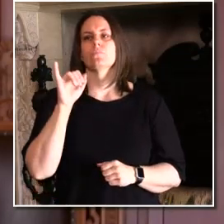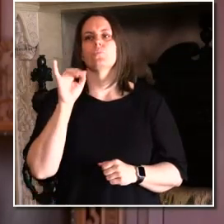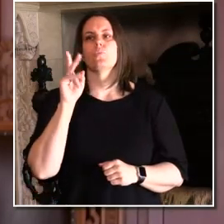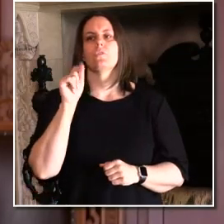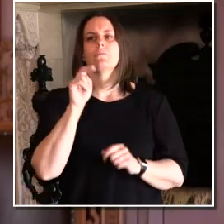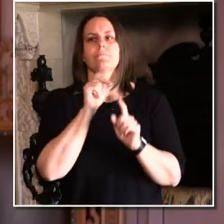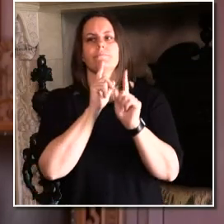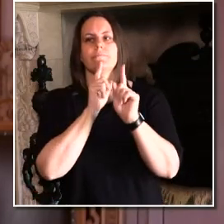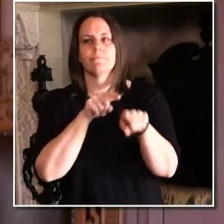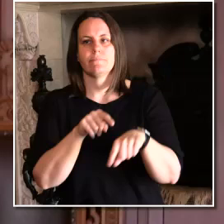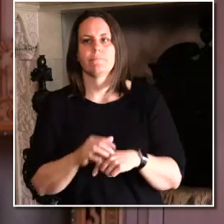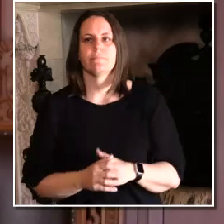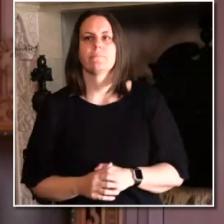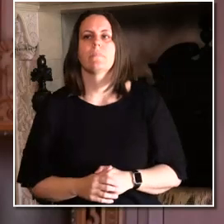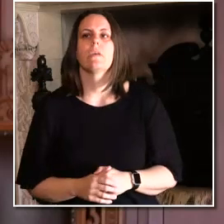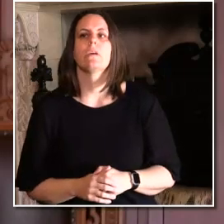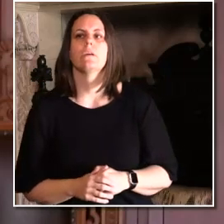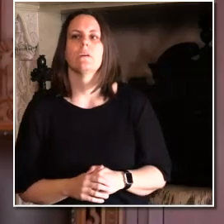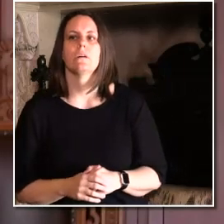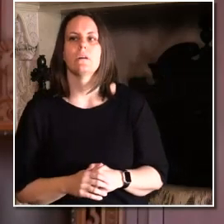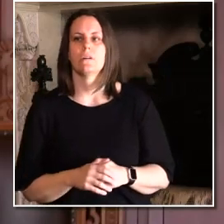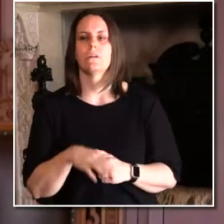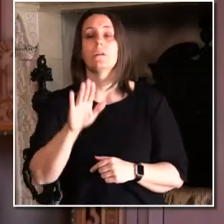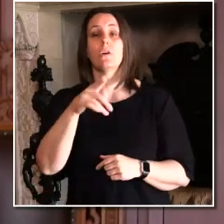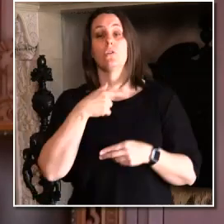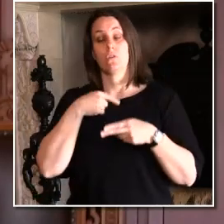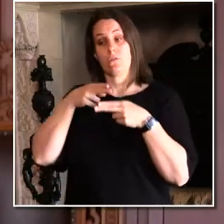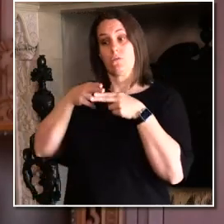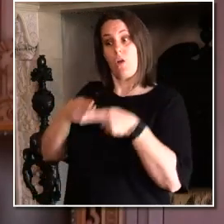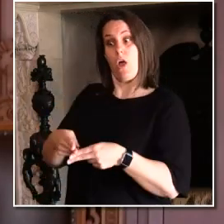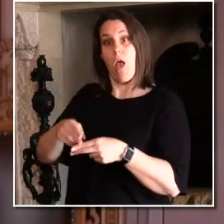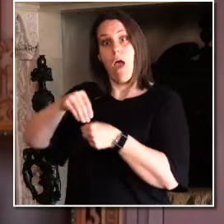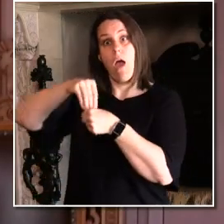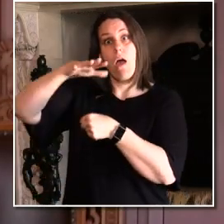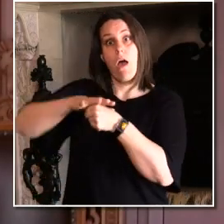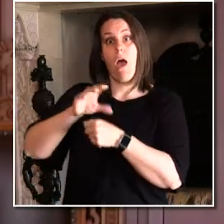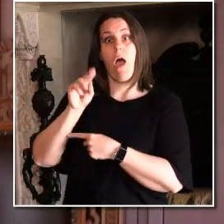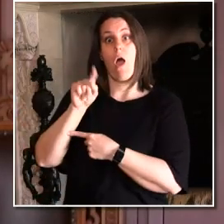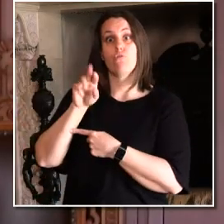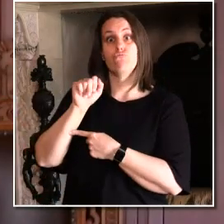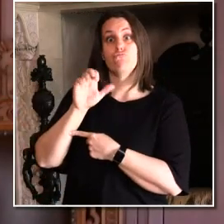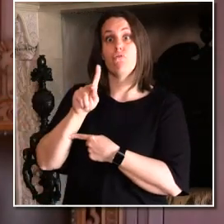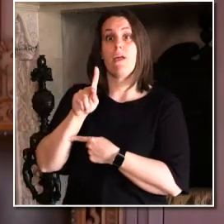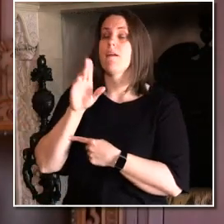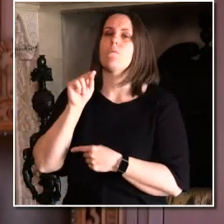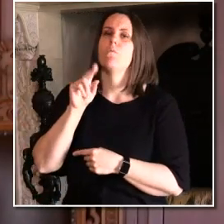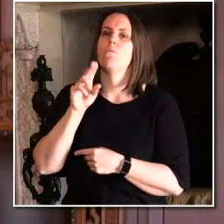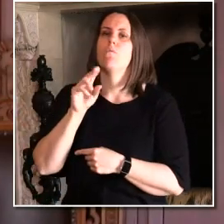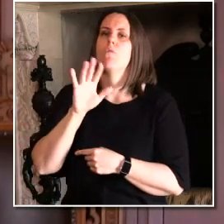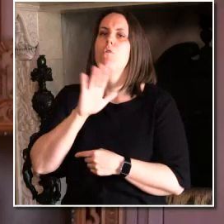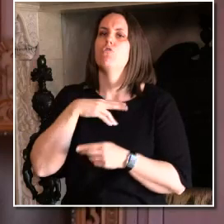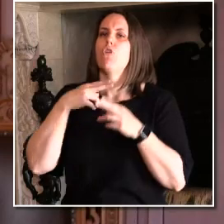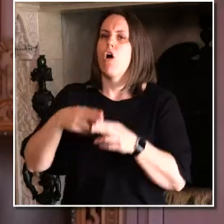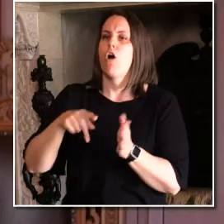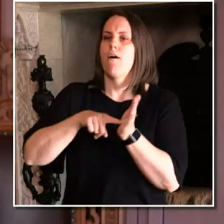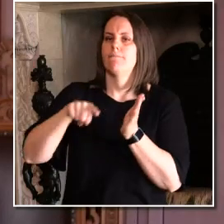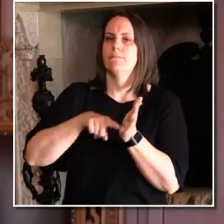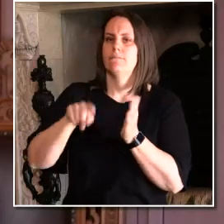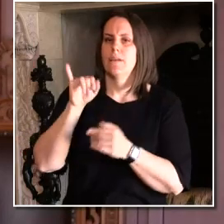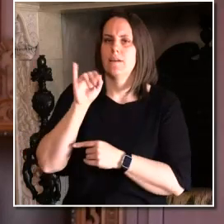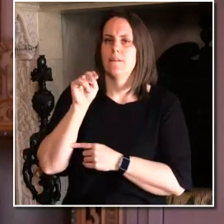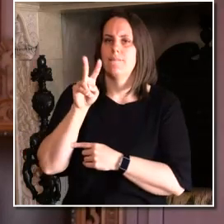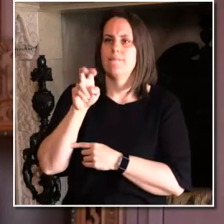these types of facilities where it is only one case, and really those are the very vulnerable settings that we want to make sure that